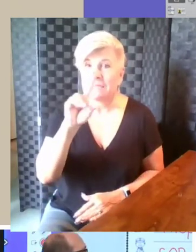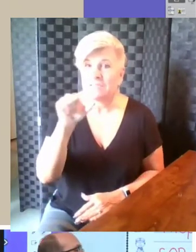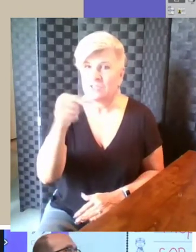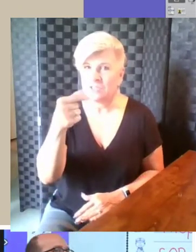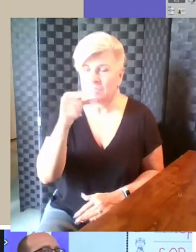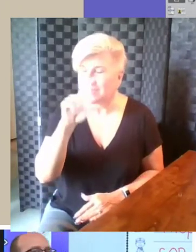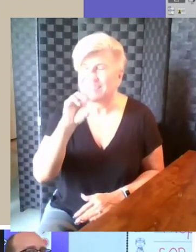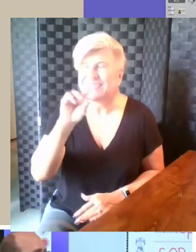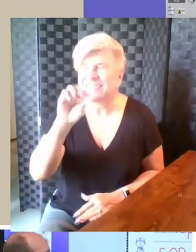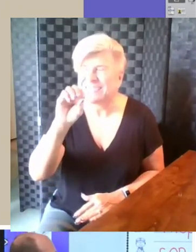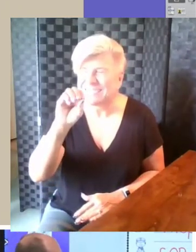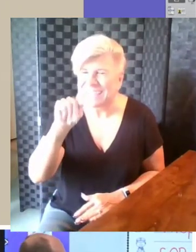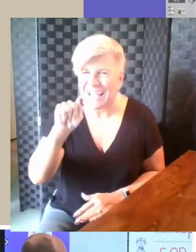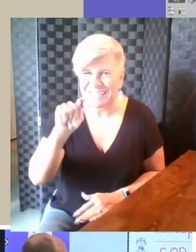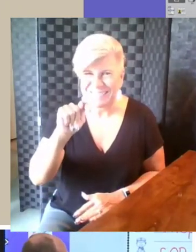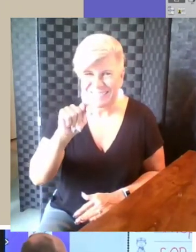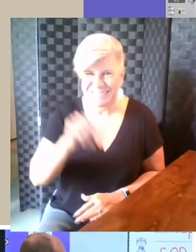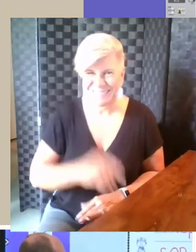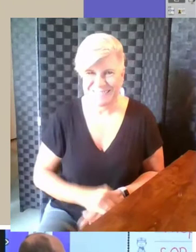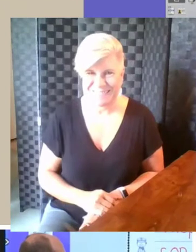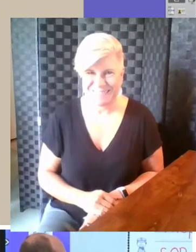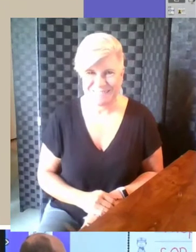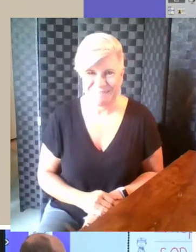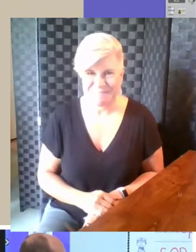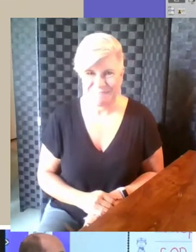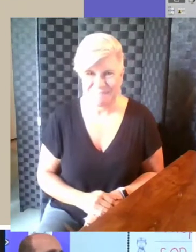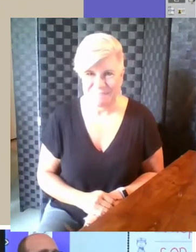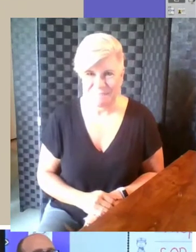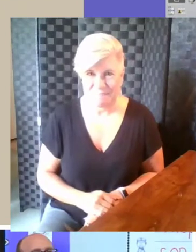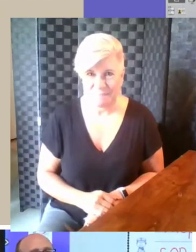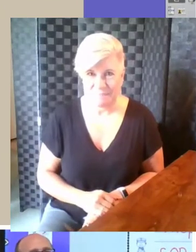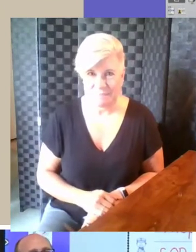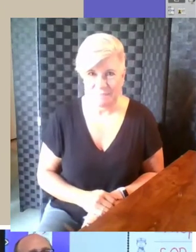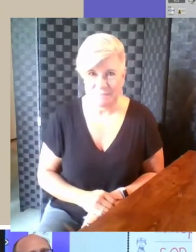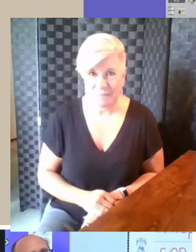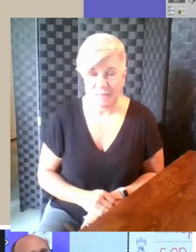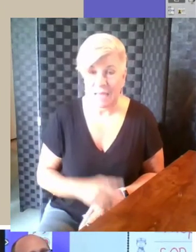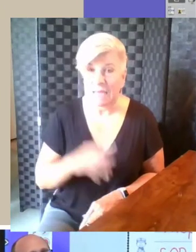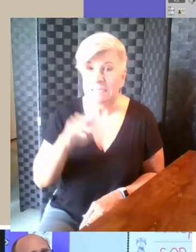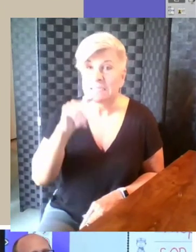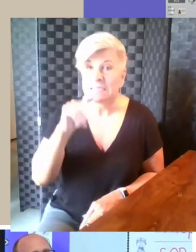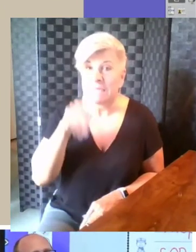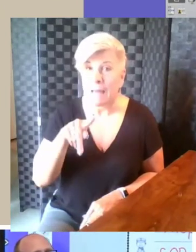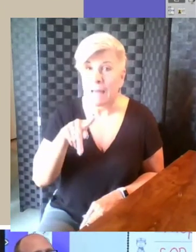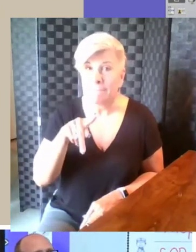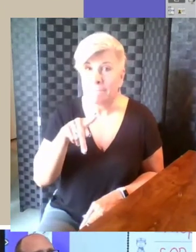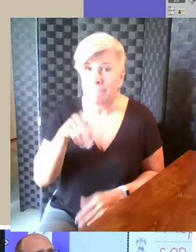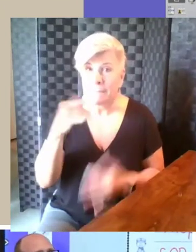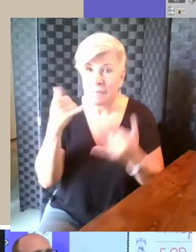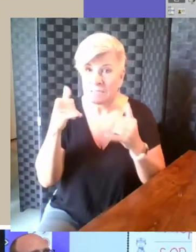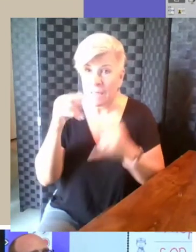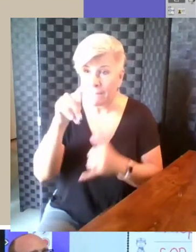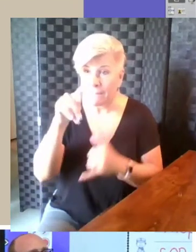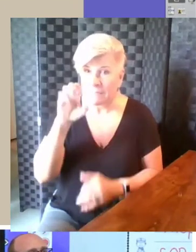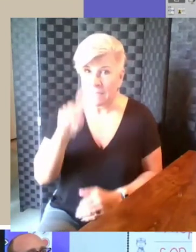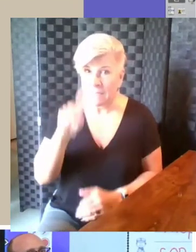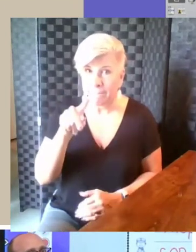D-O-T. Dot. Here's a top. That sounds pretty easy. Sound that